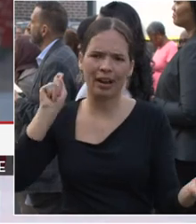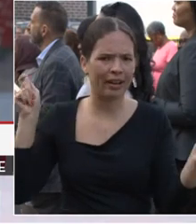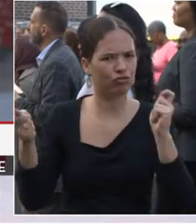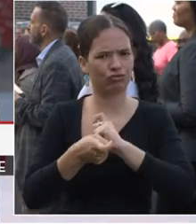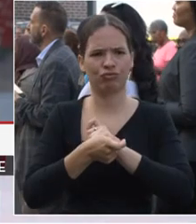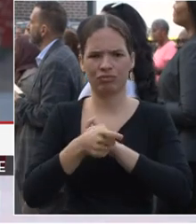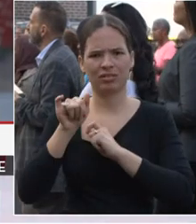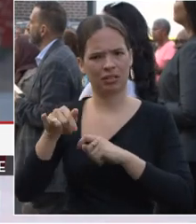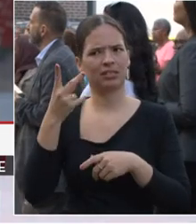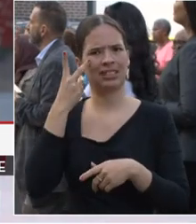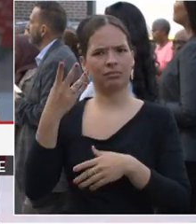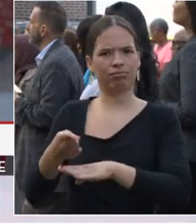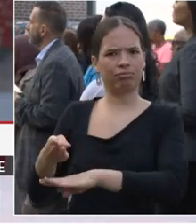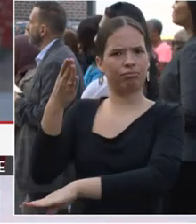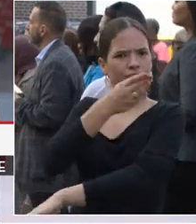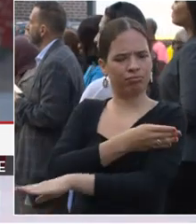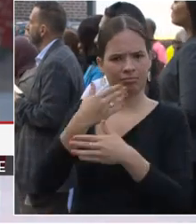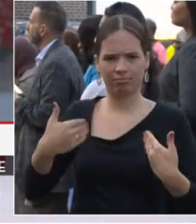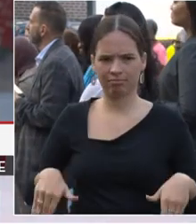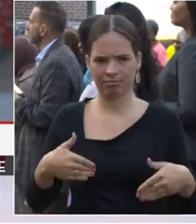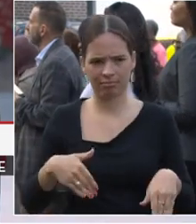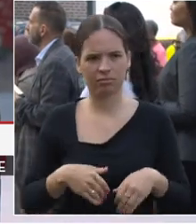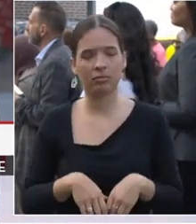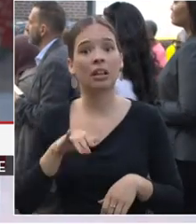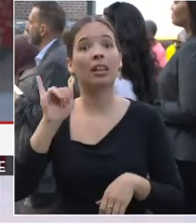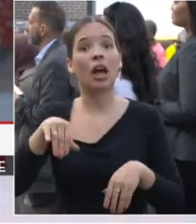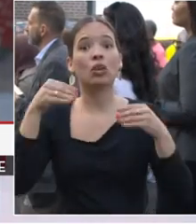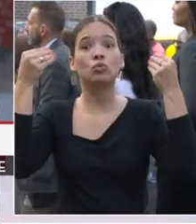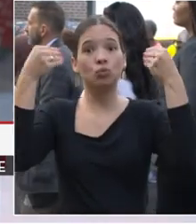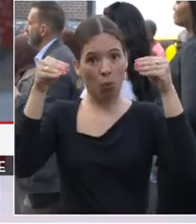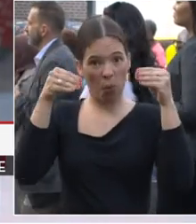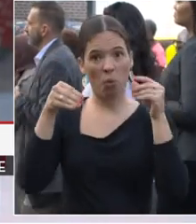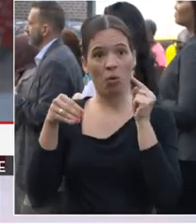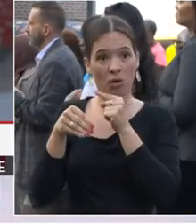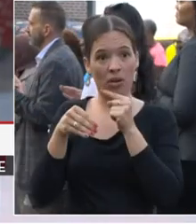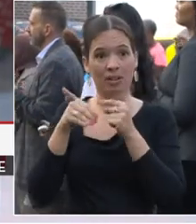has created more than 60 new jobs.